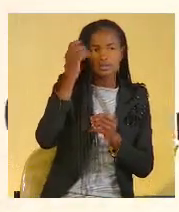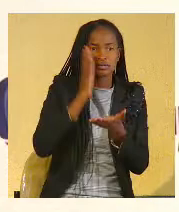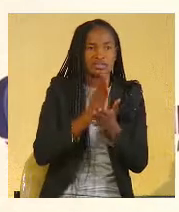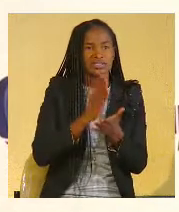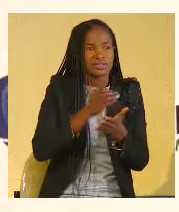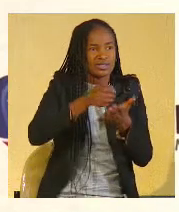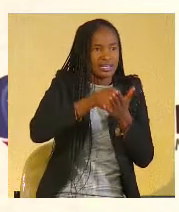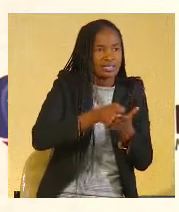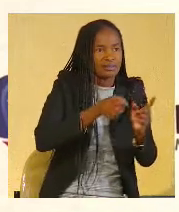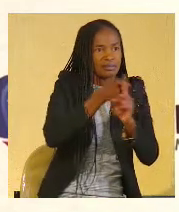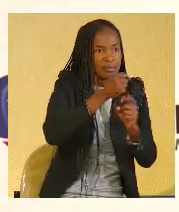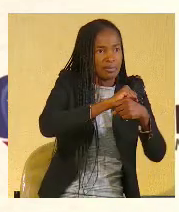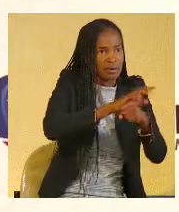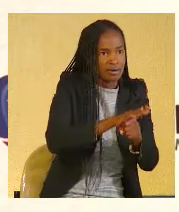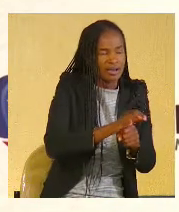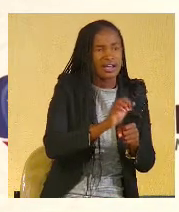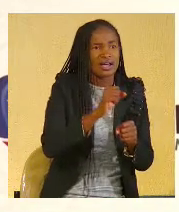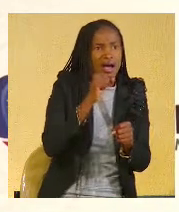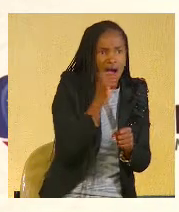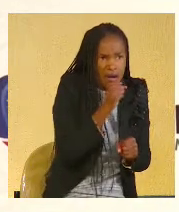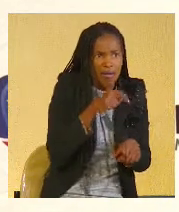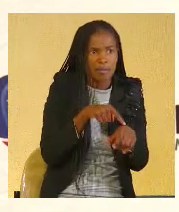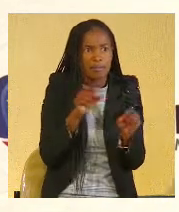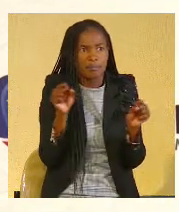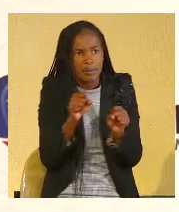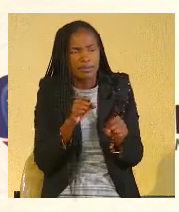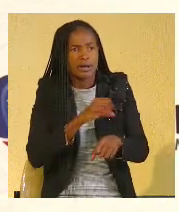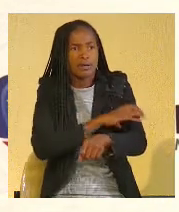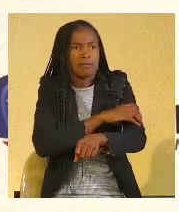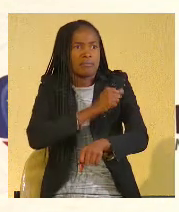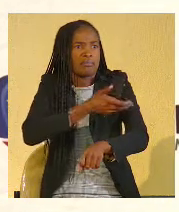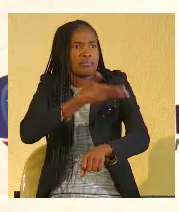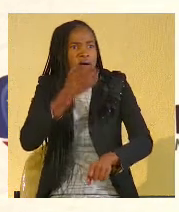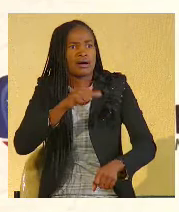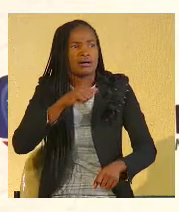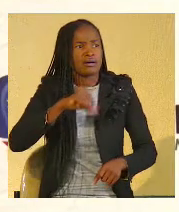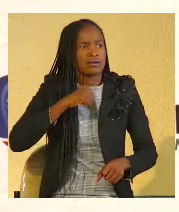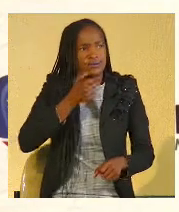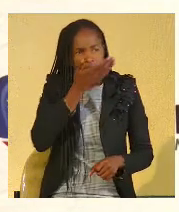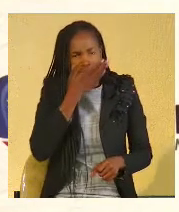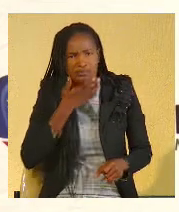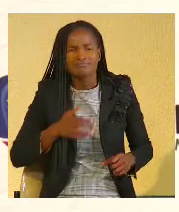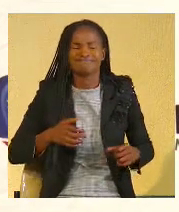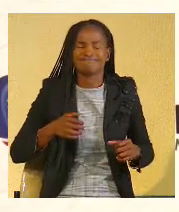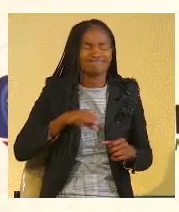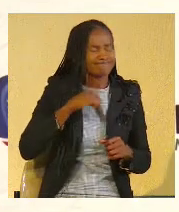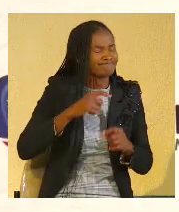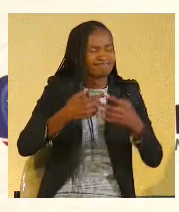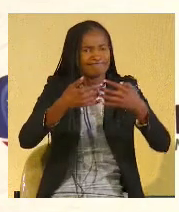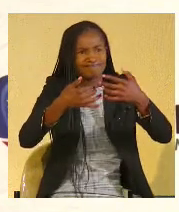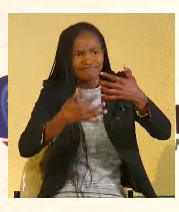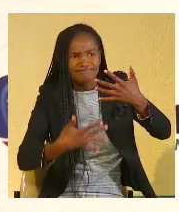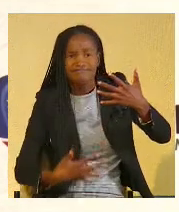managing COVID-19 and other existing problems or issues around the public health sector that have been there. We